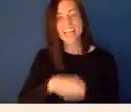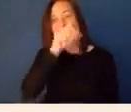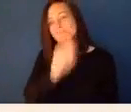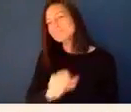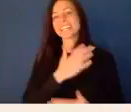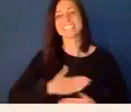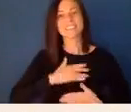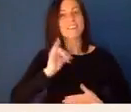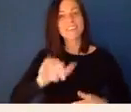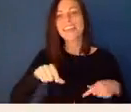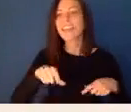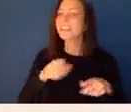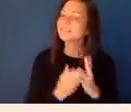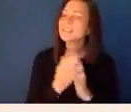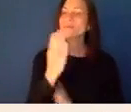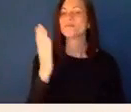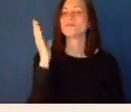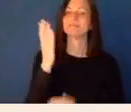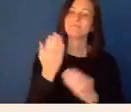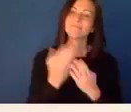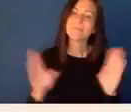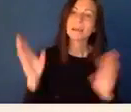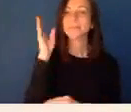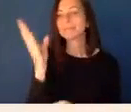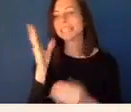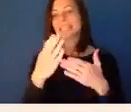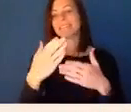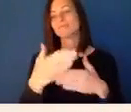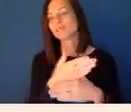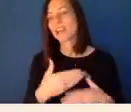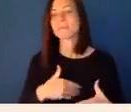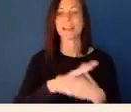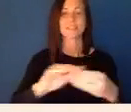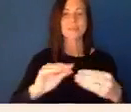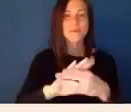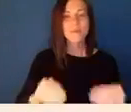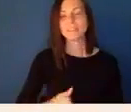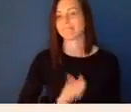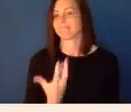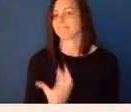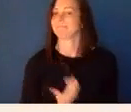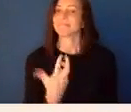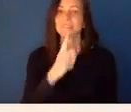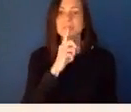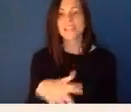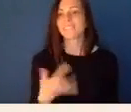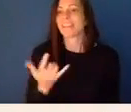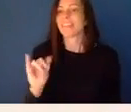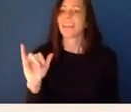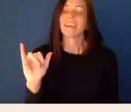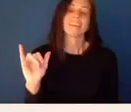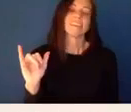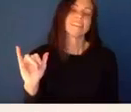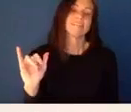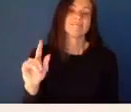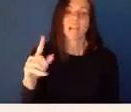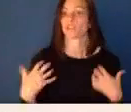public speaking, through sharing my story, and for just really feeling like there's really a